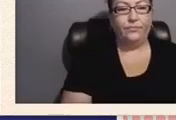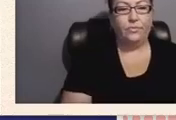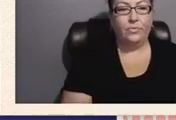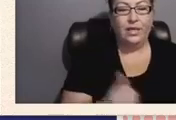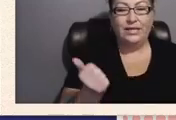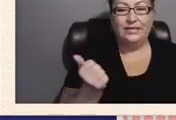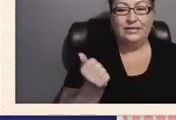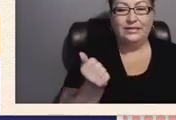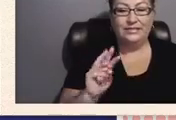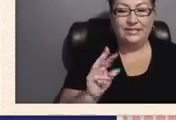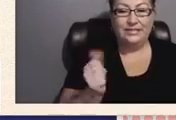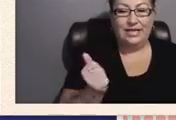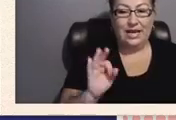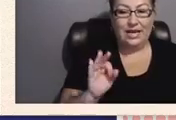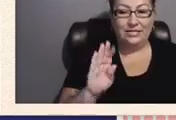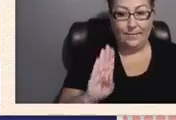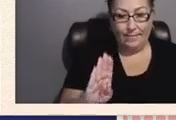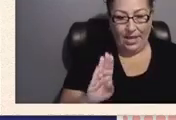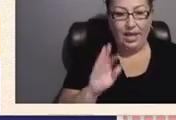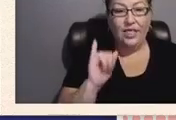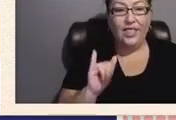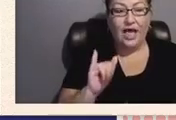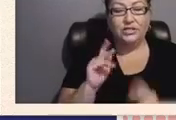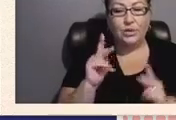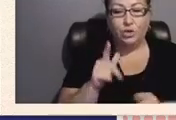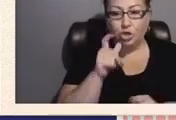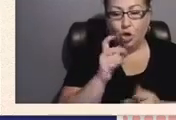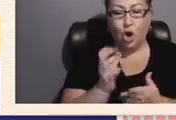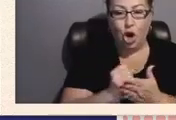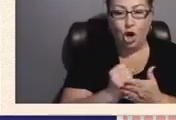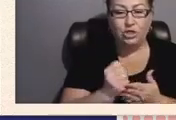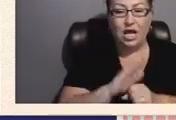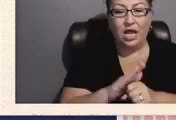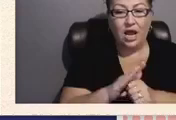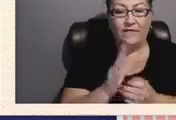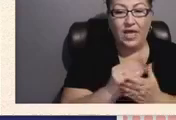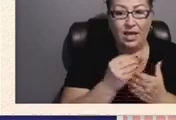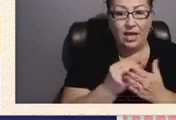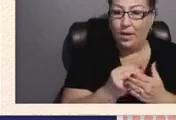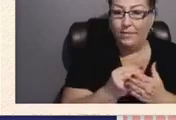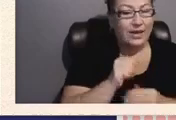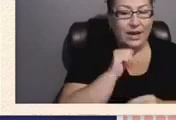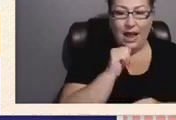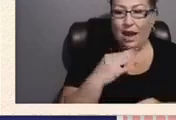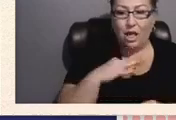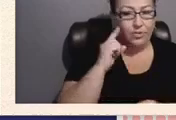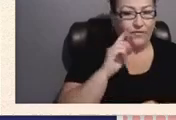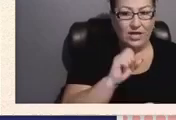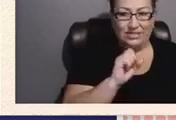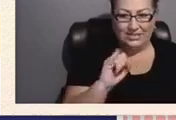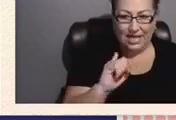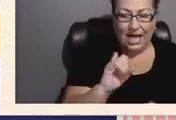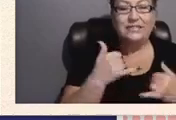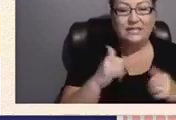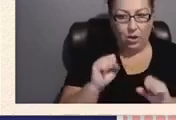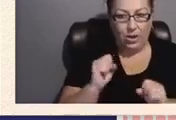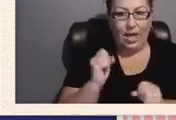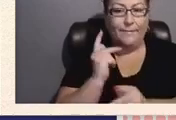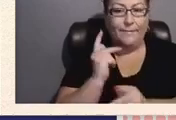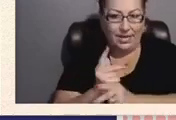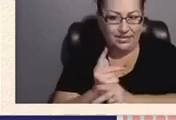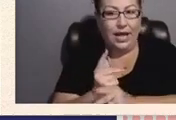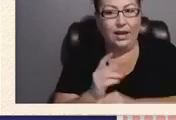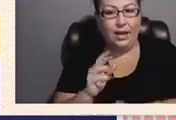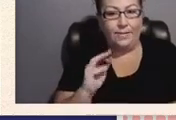1619B is an individual who earns enough income to become ineligible for SSI can still maintain Medicaid benefits.